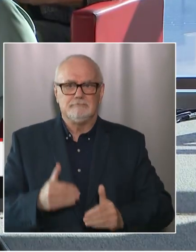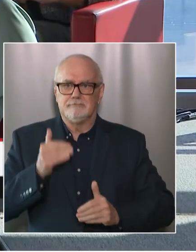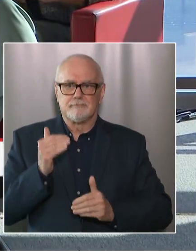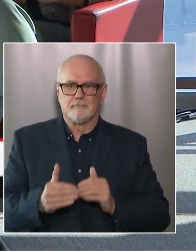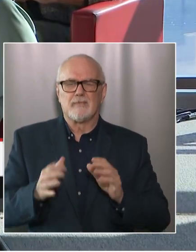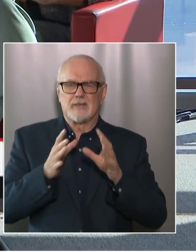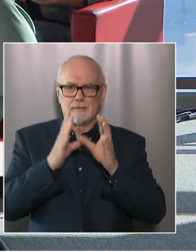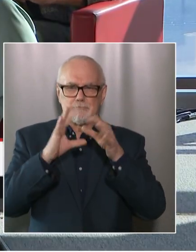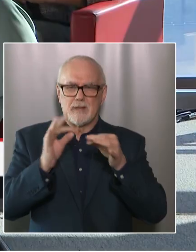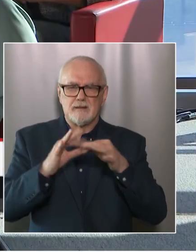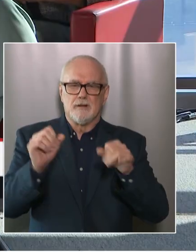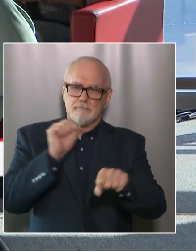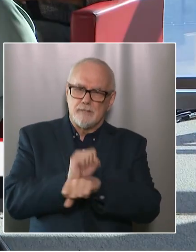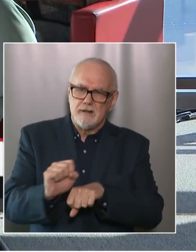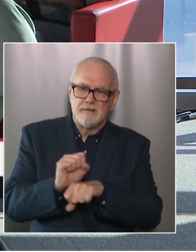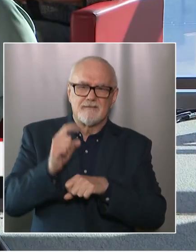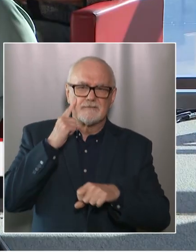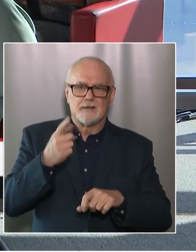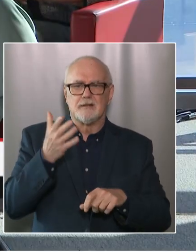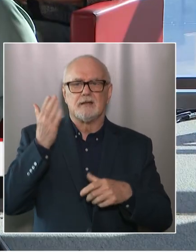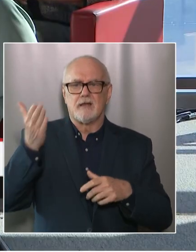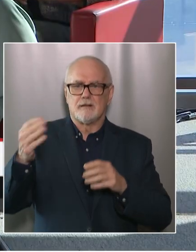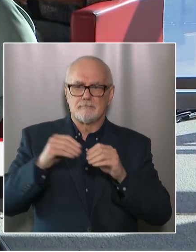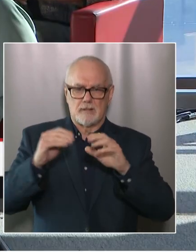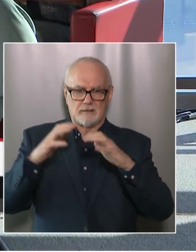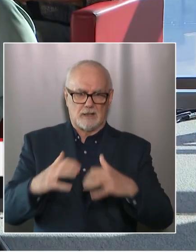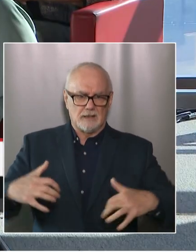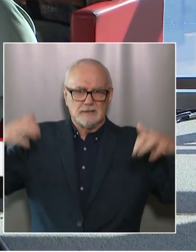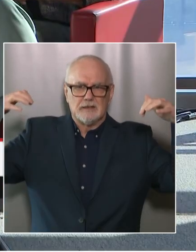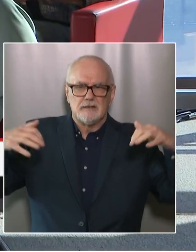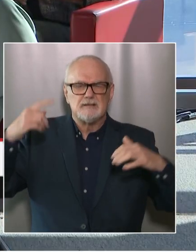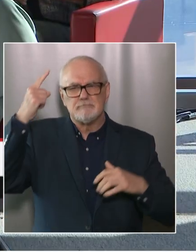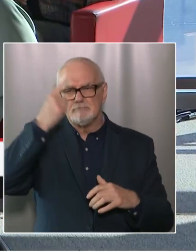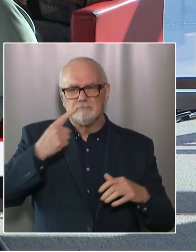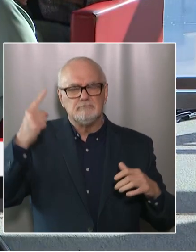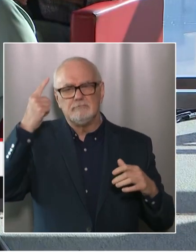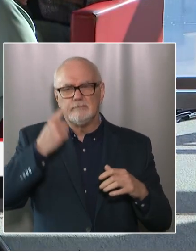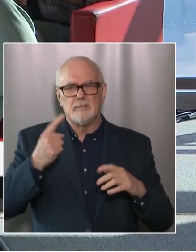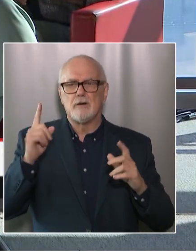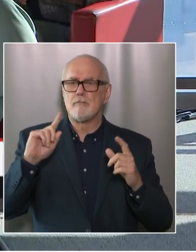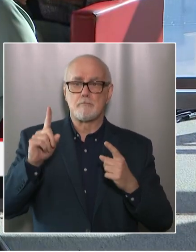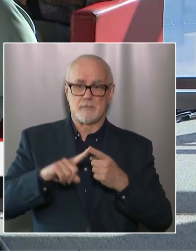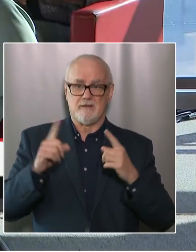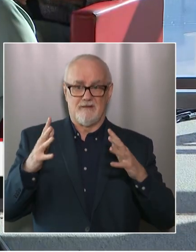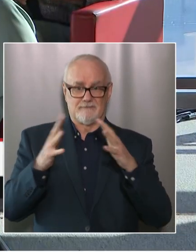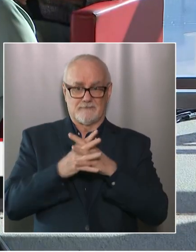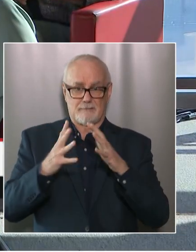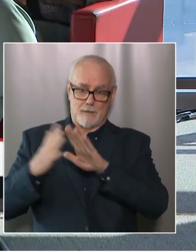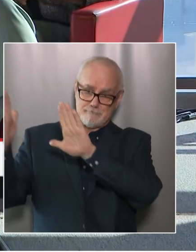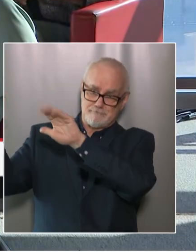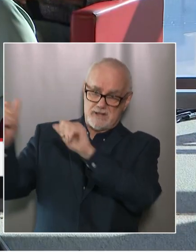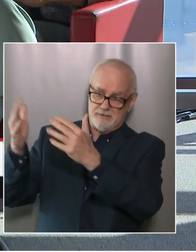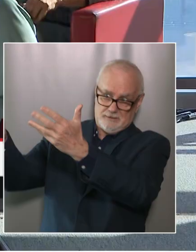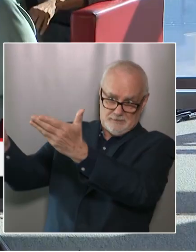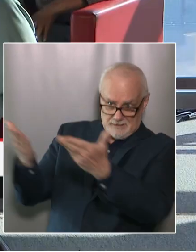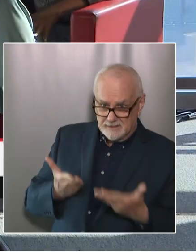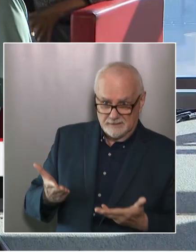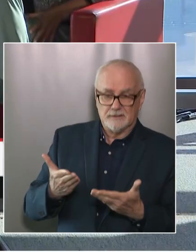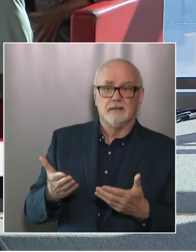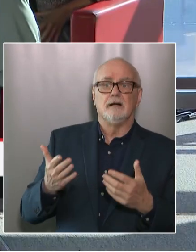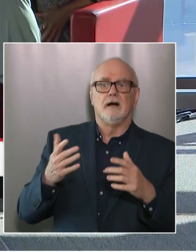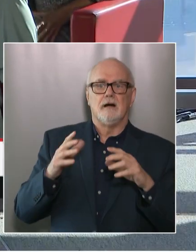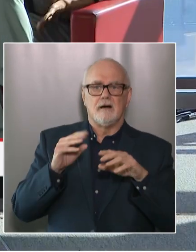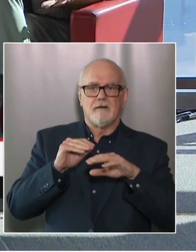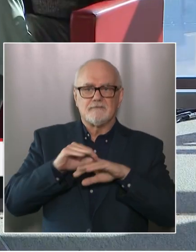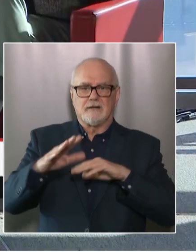do you believe bringing football back to D.C. will have on both the immediate community of Hill East, but also to the city at large?